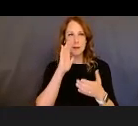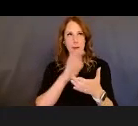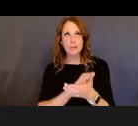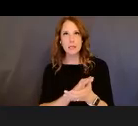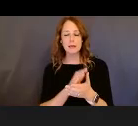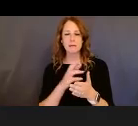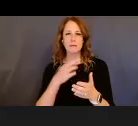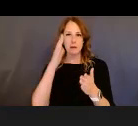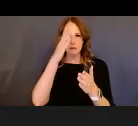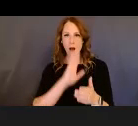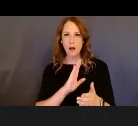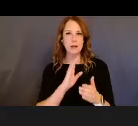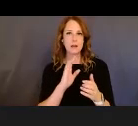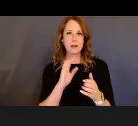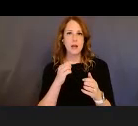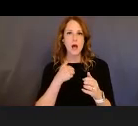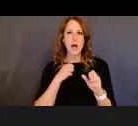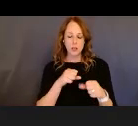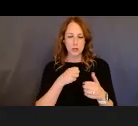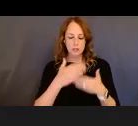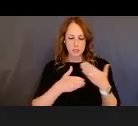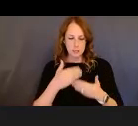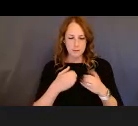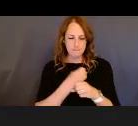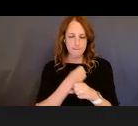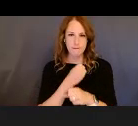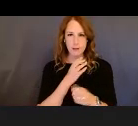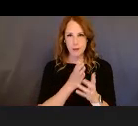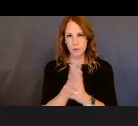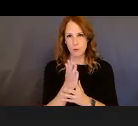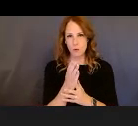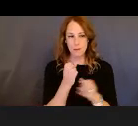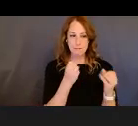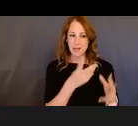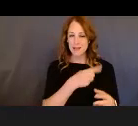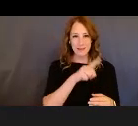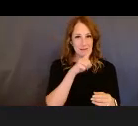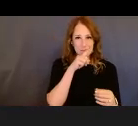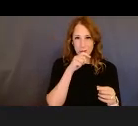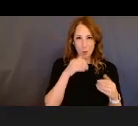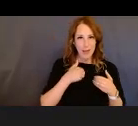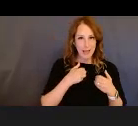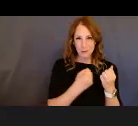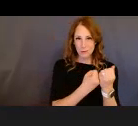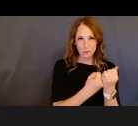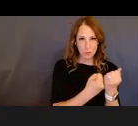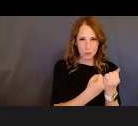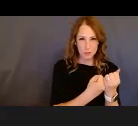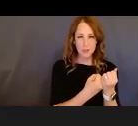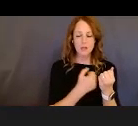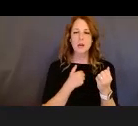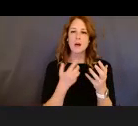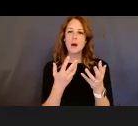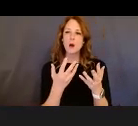through. So many of them don't have that opportunity. And so I wanted to leave you guys with